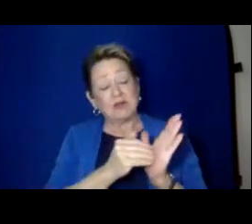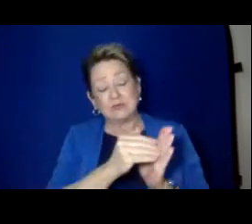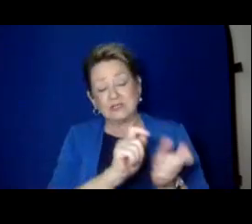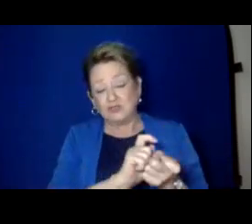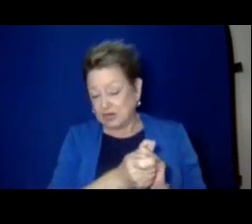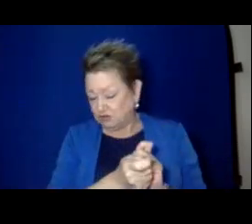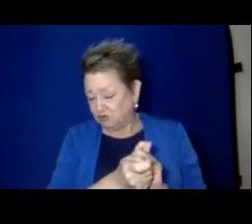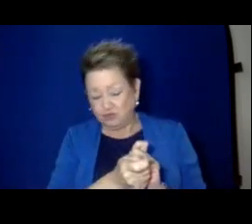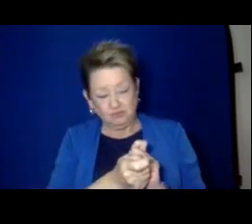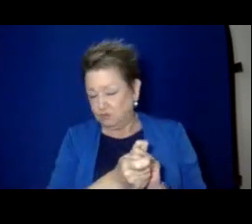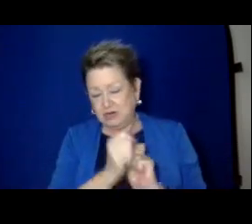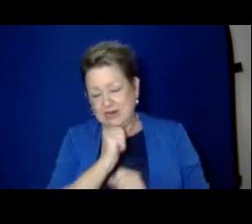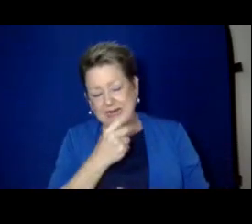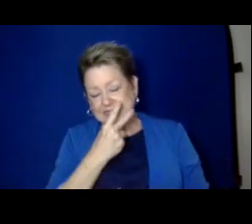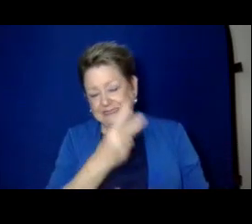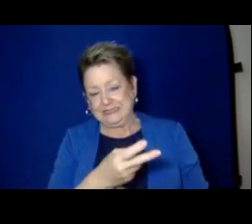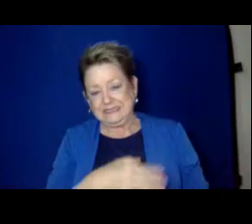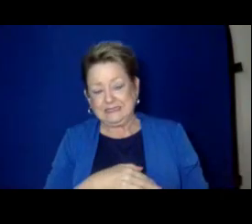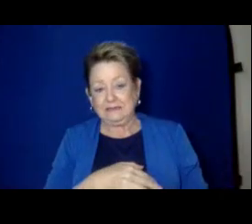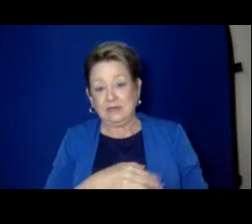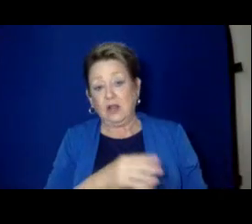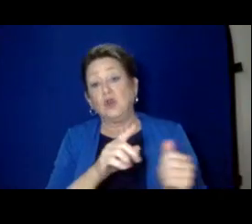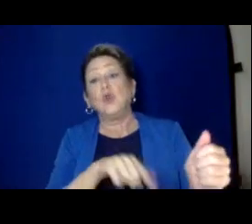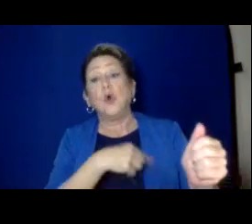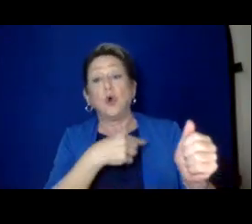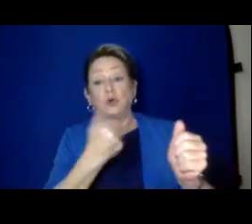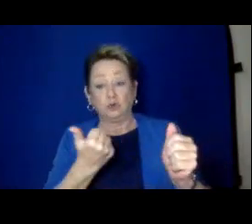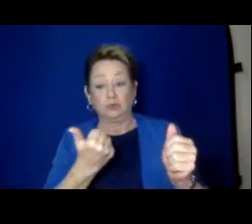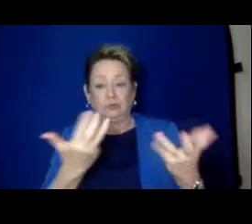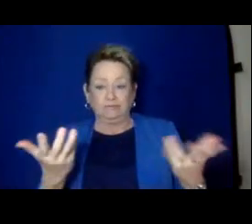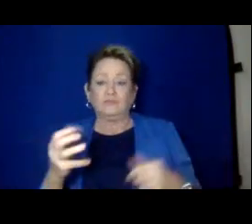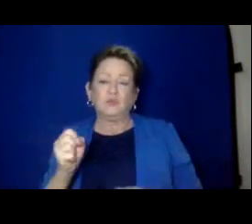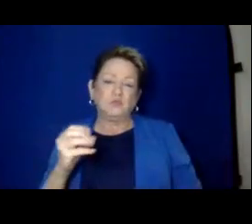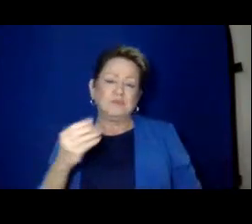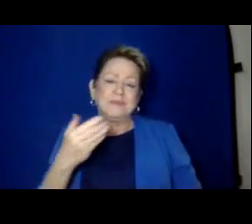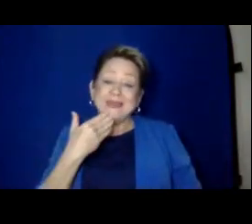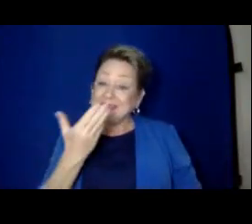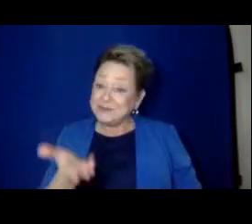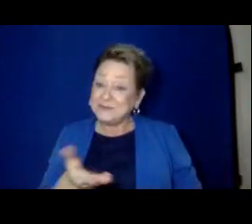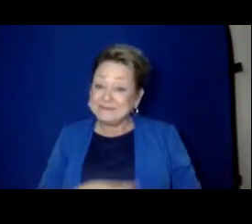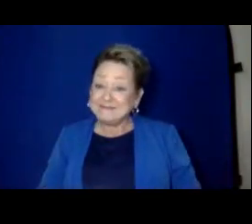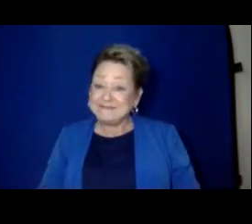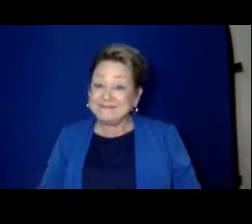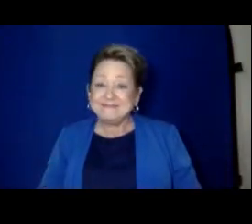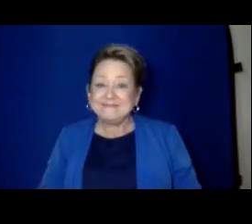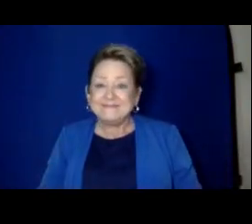changes that are getting longer, so to speak. So thank you.